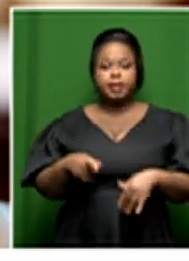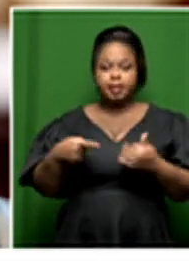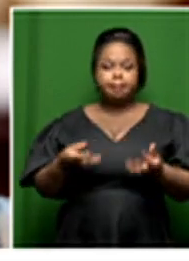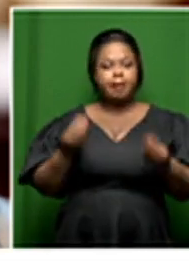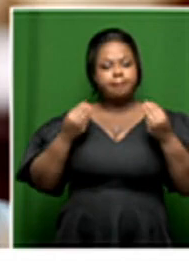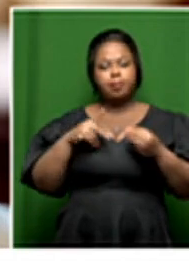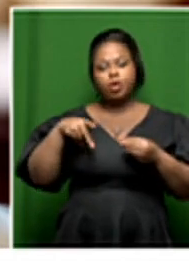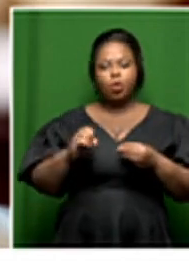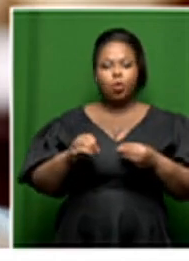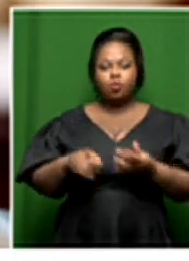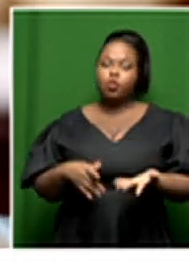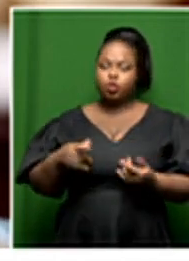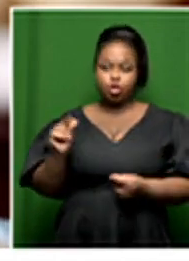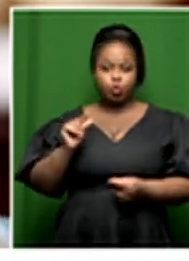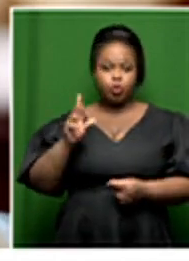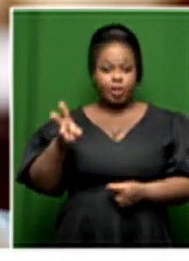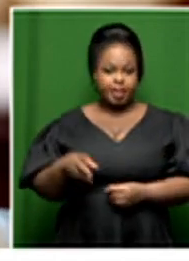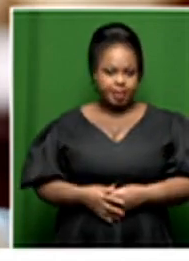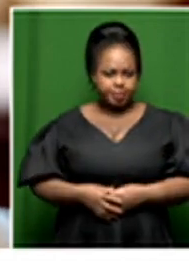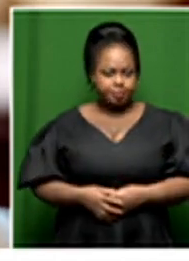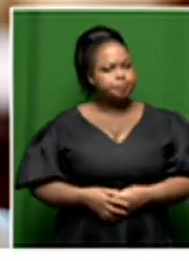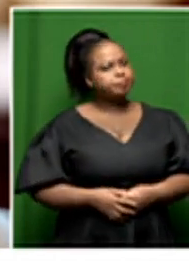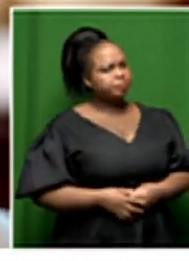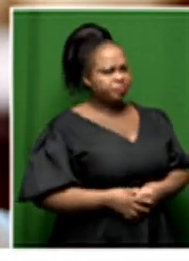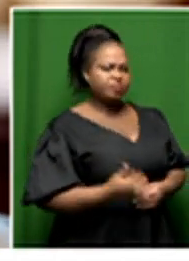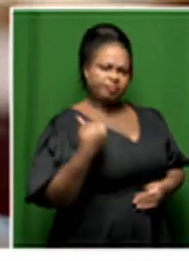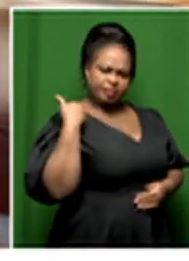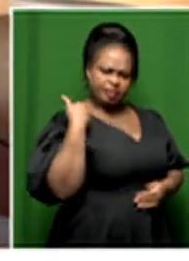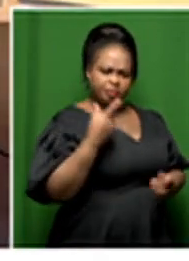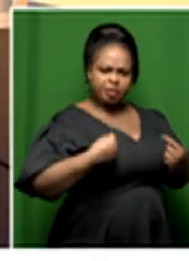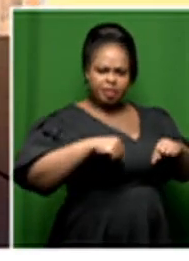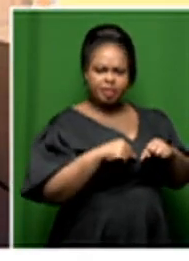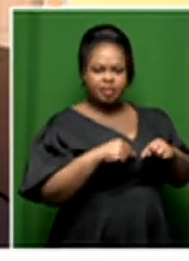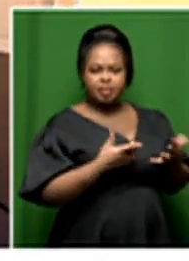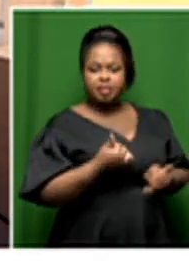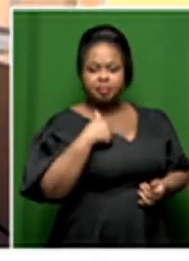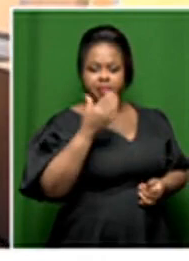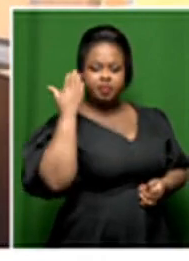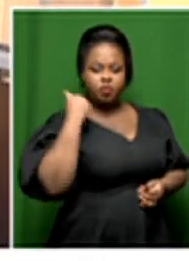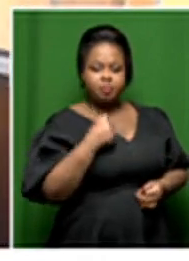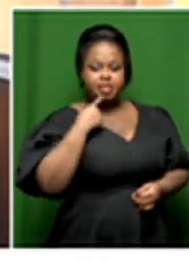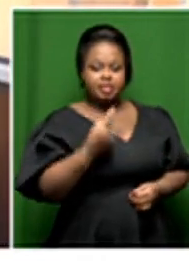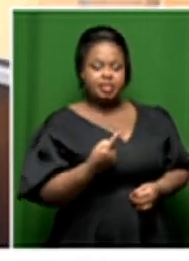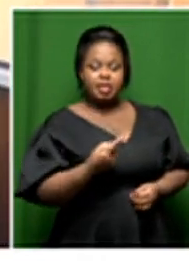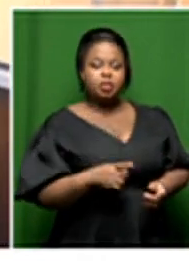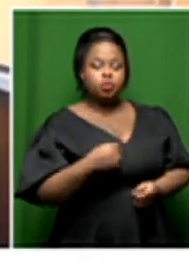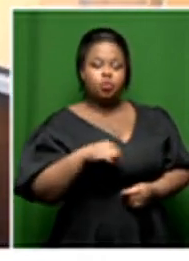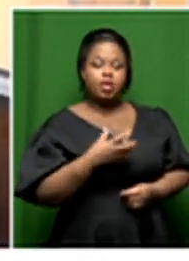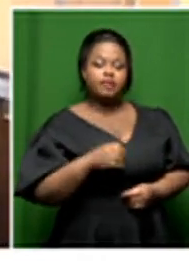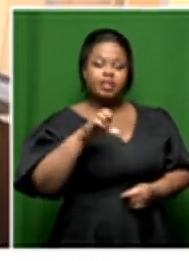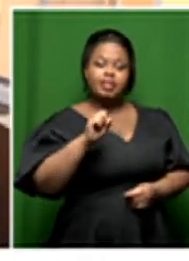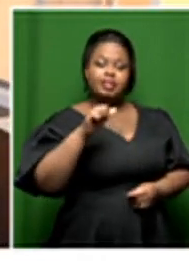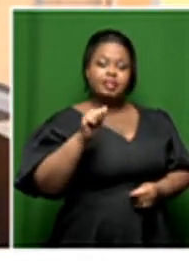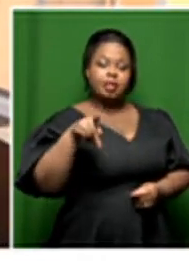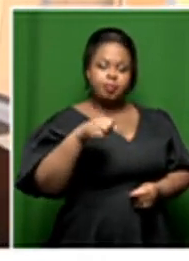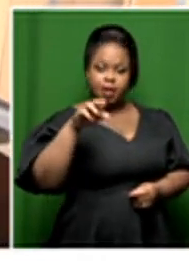order out soon. All right, so just remind us, when I mentioned in the introduction, we had SAHPRA